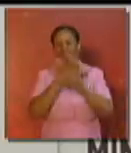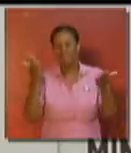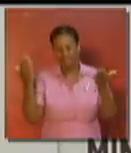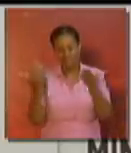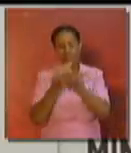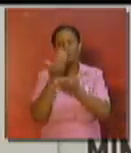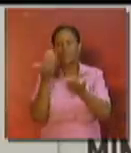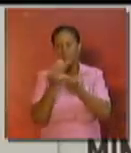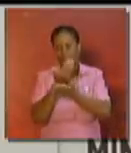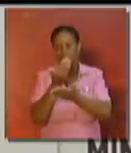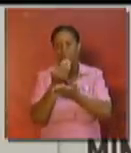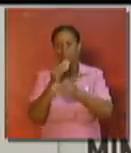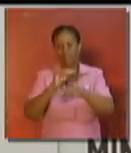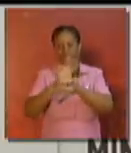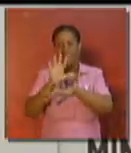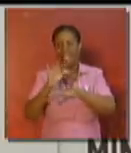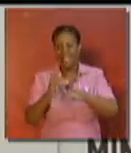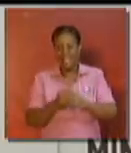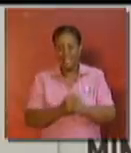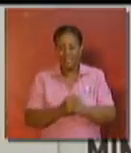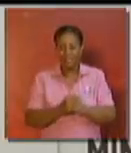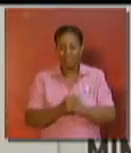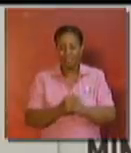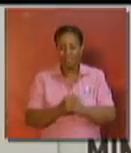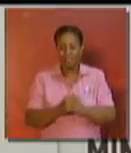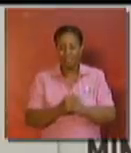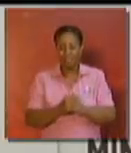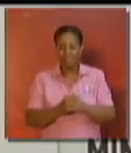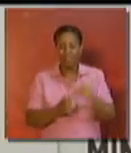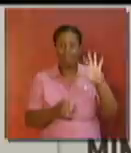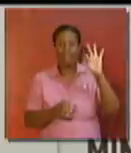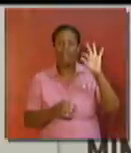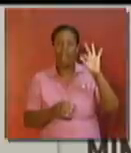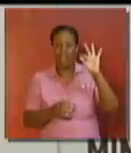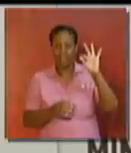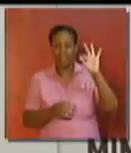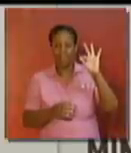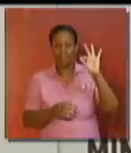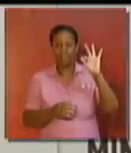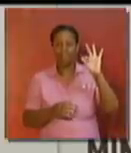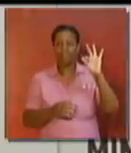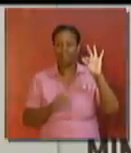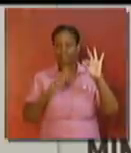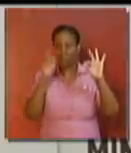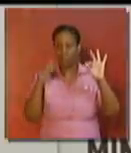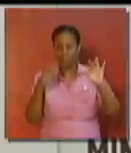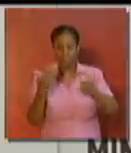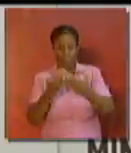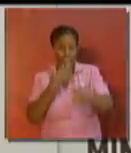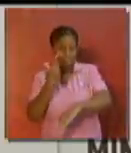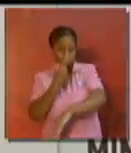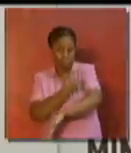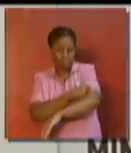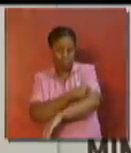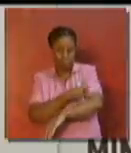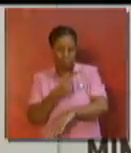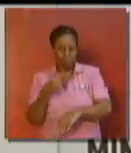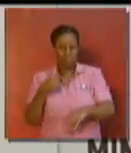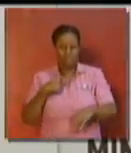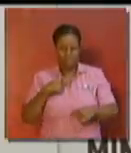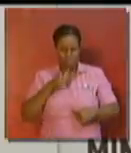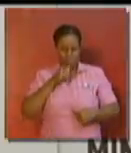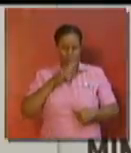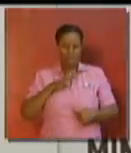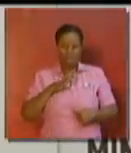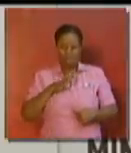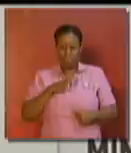a pregnancy test before getting the vaccine? Of course, we're talking about our women here for all of these questions. After taking